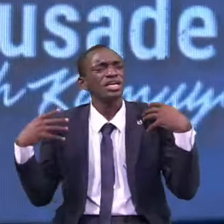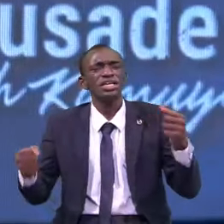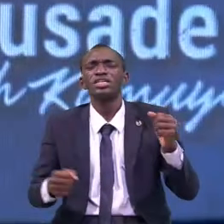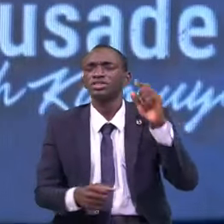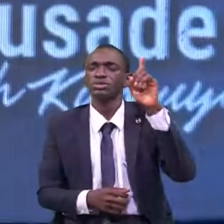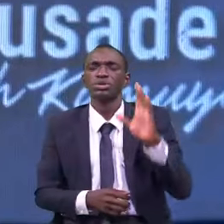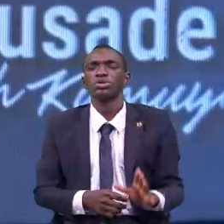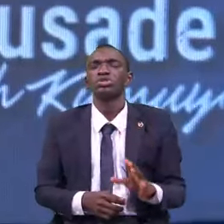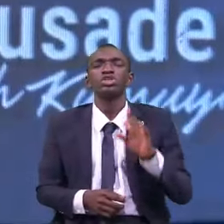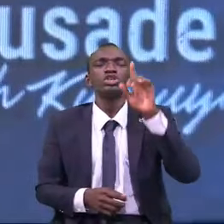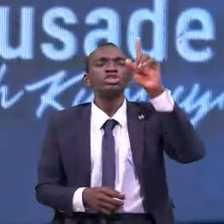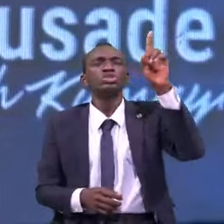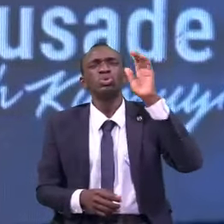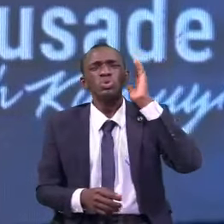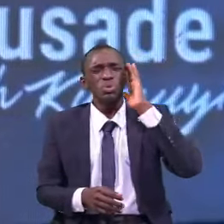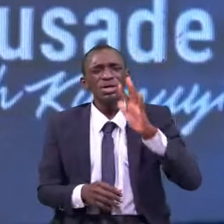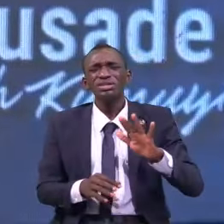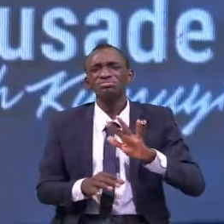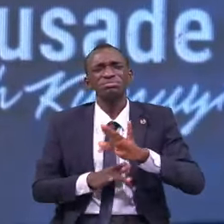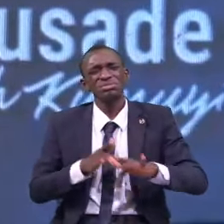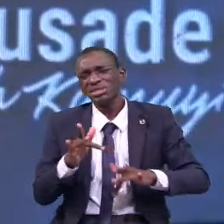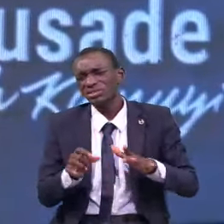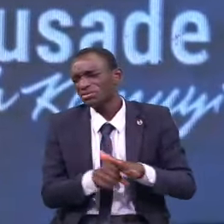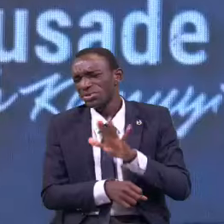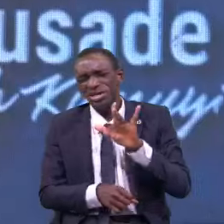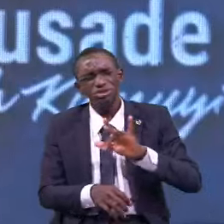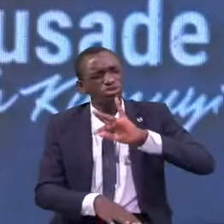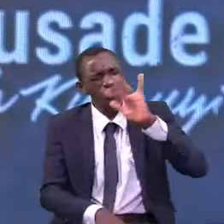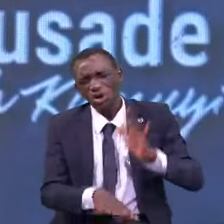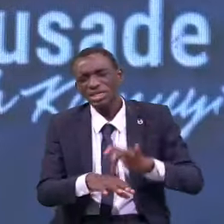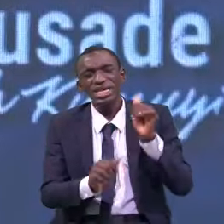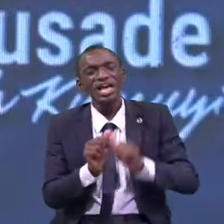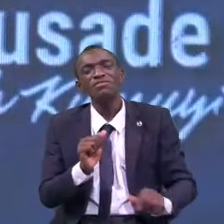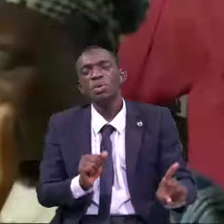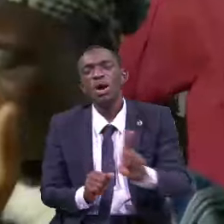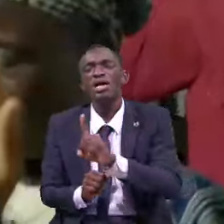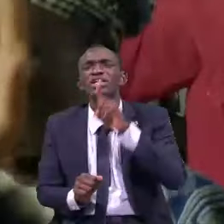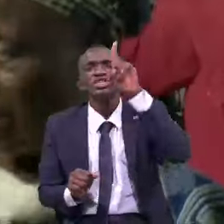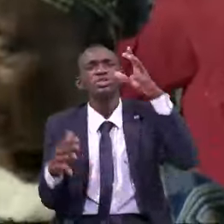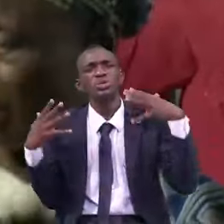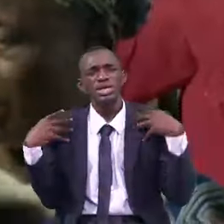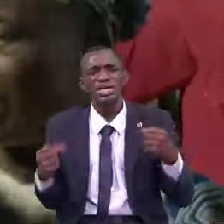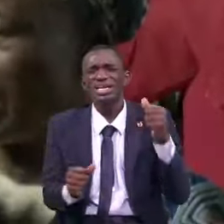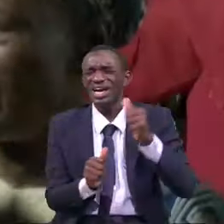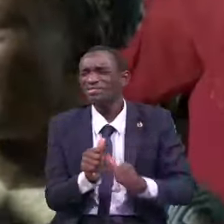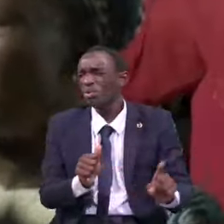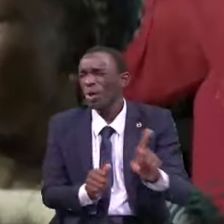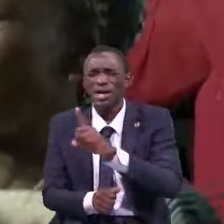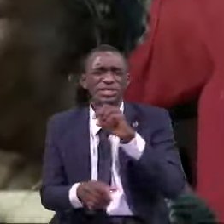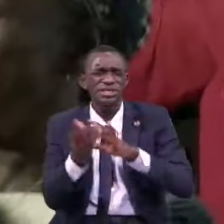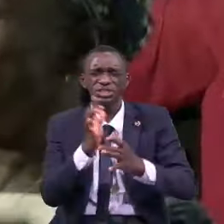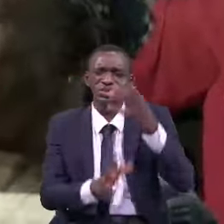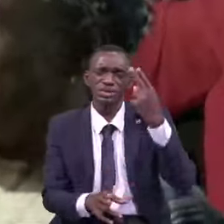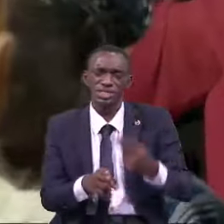Compassionately touch everyone, heal everyone in Jesus' name.